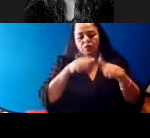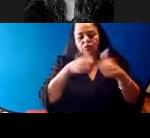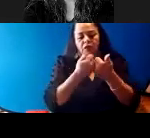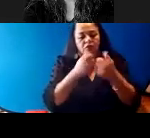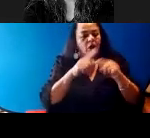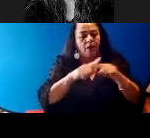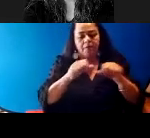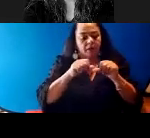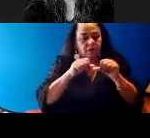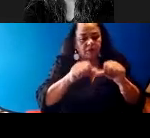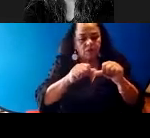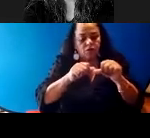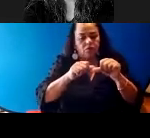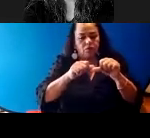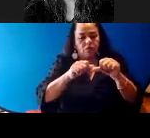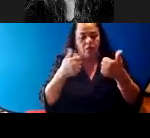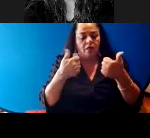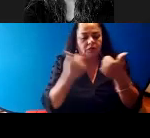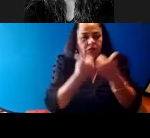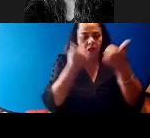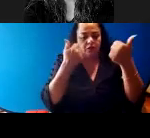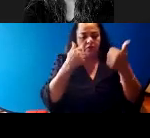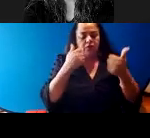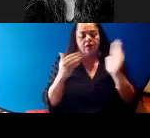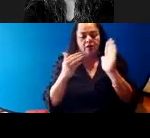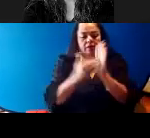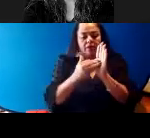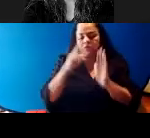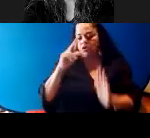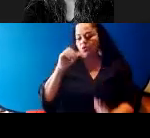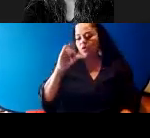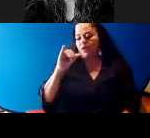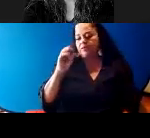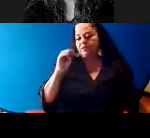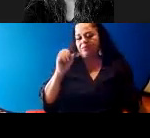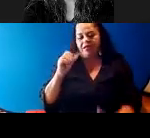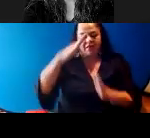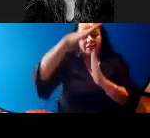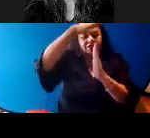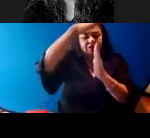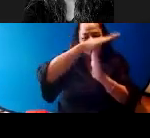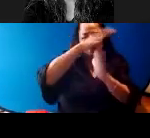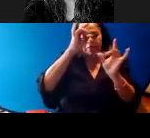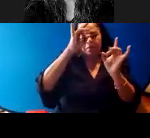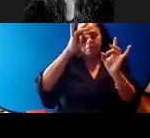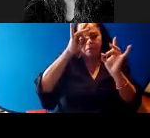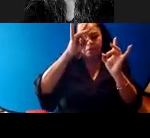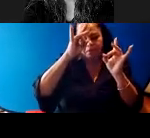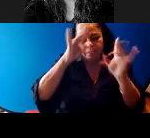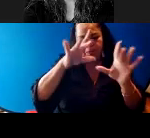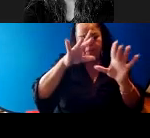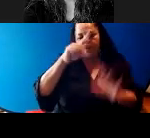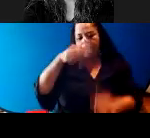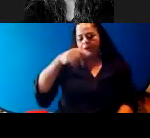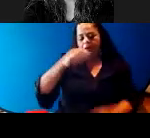domestic terror against Black and brown bodies highlighted that racism remains America's top pandemic. It also demonstrated the most